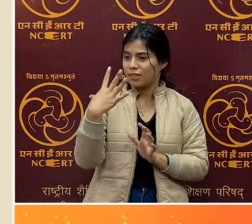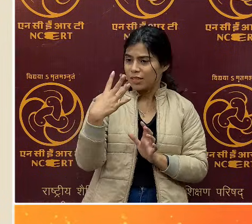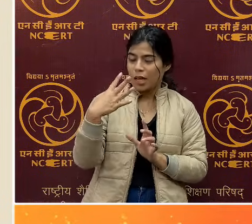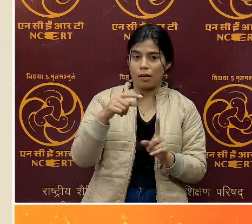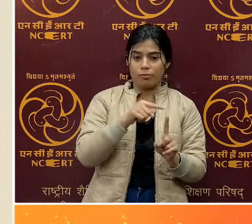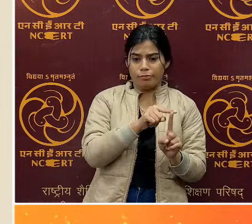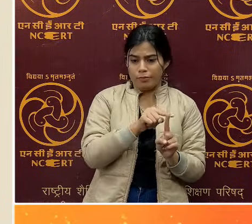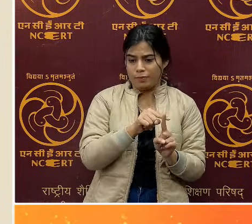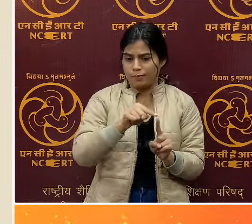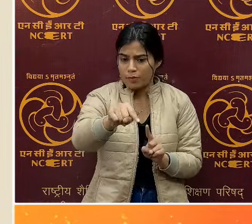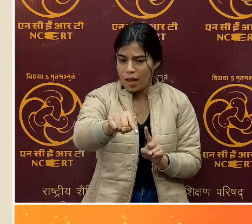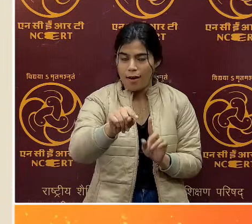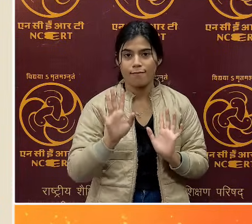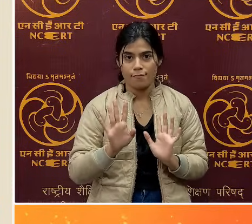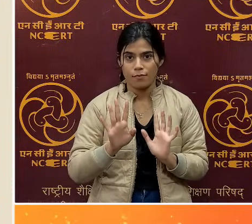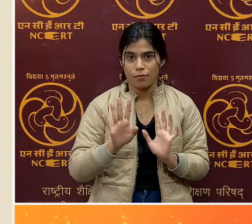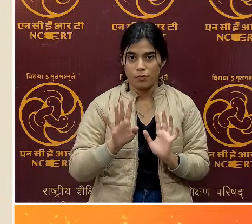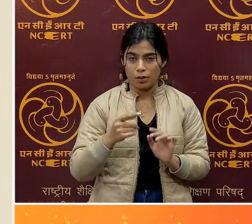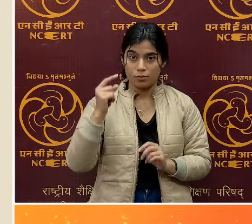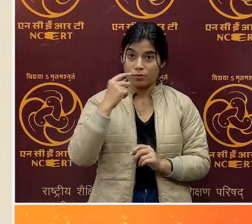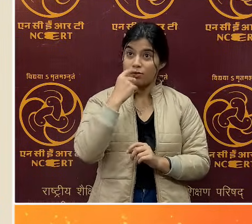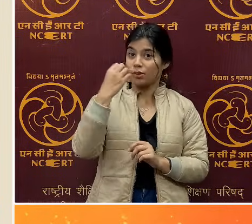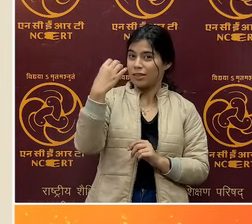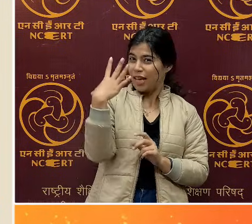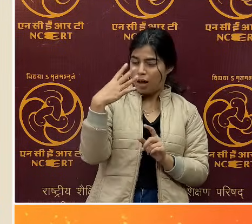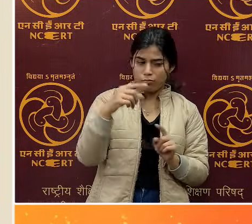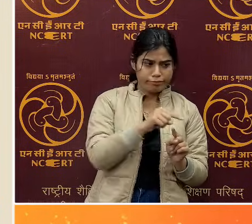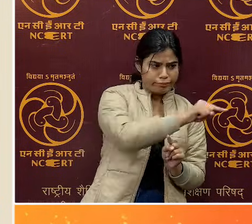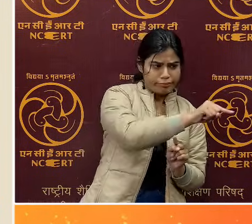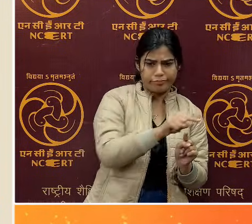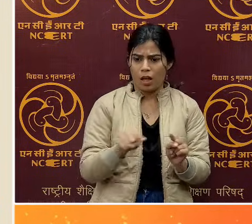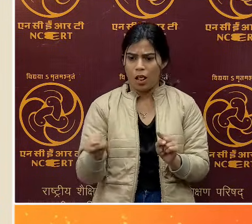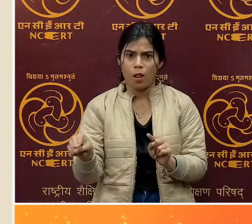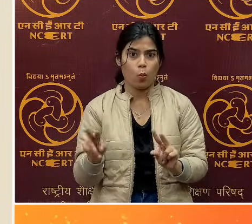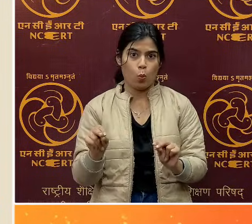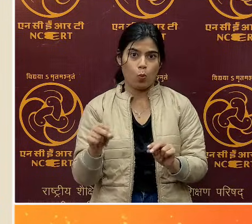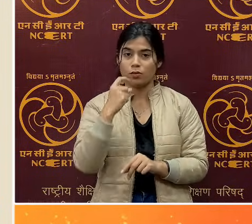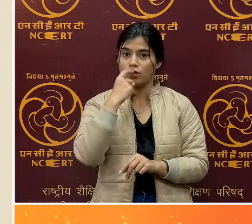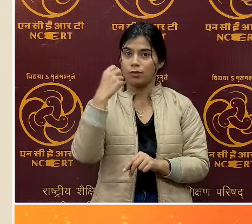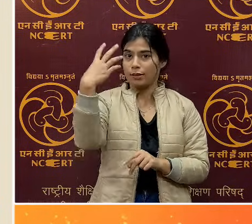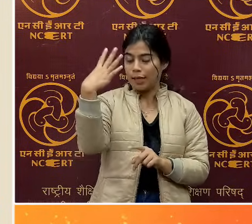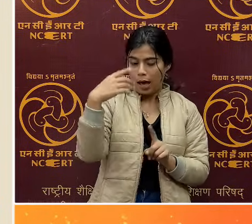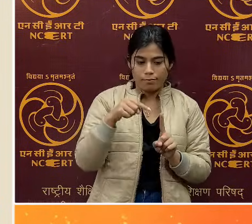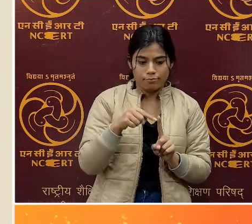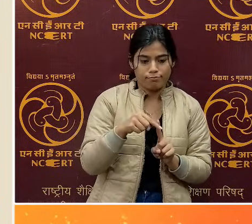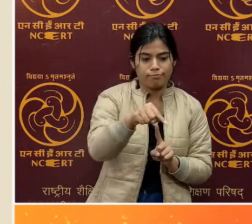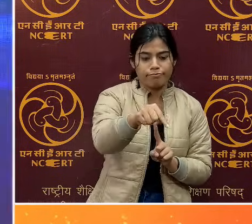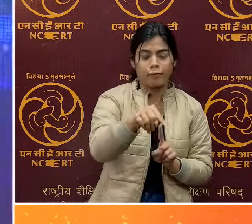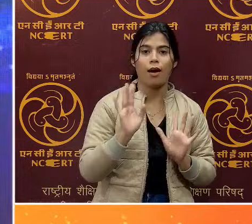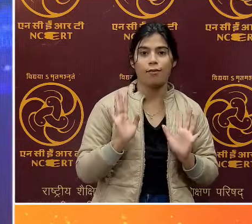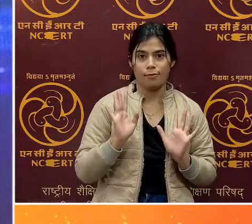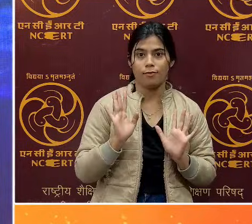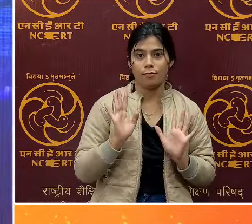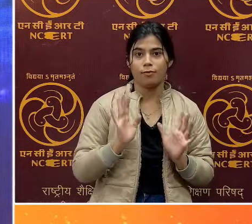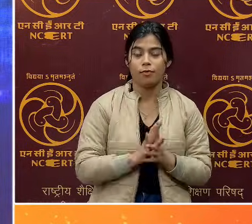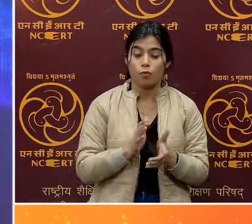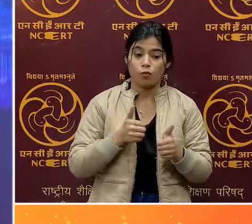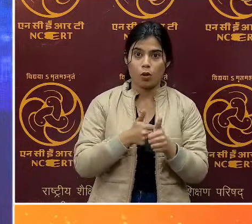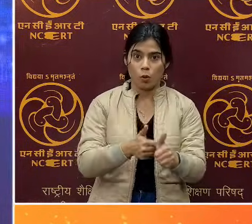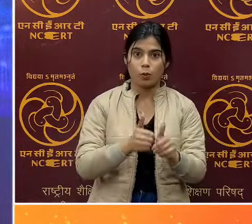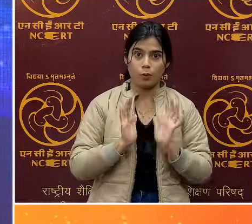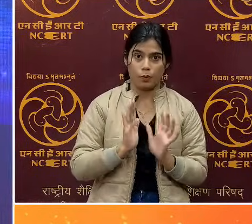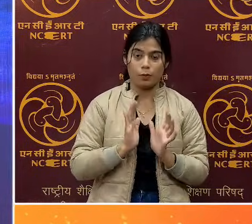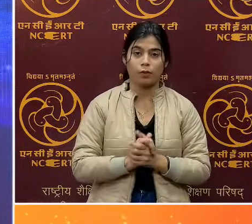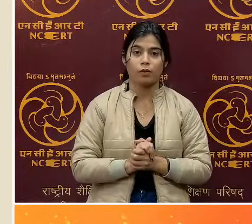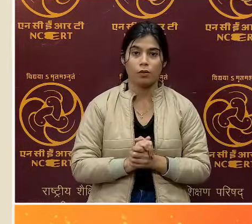a straight path. Okay. Right? So it cannot to go in curves or in zigzag lines. It only have straight direction.